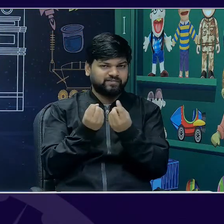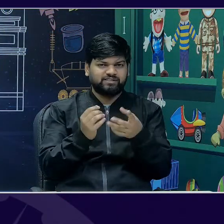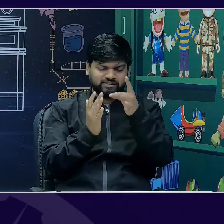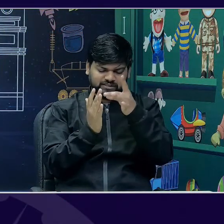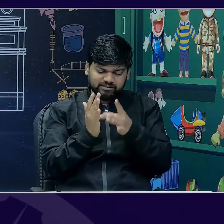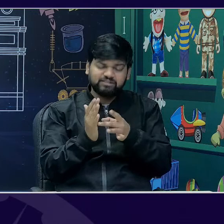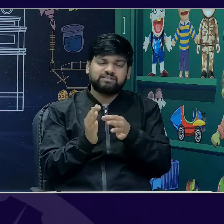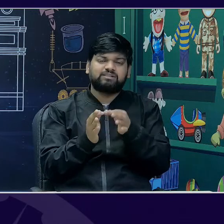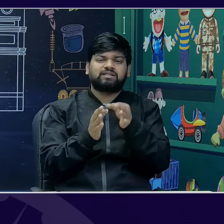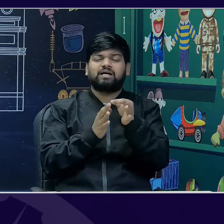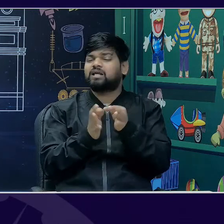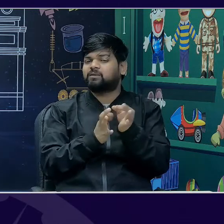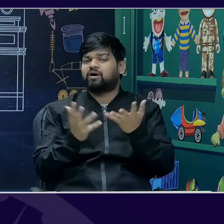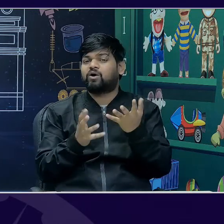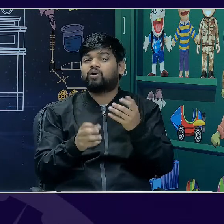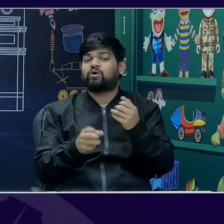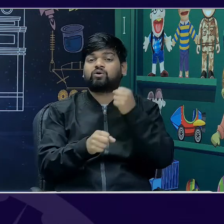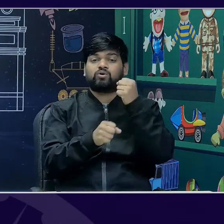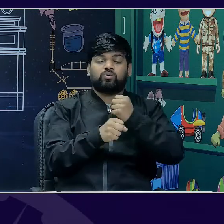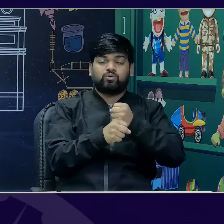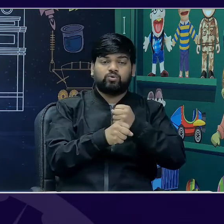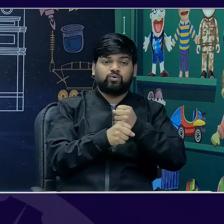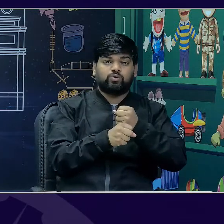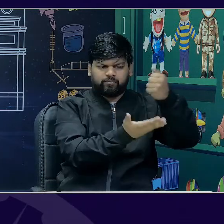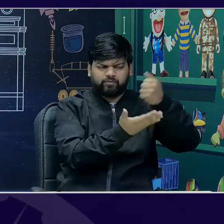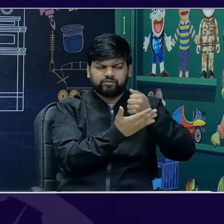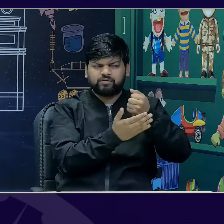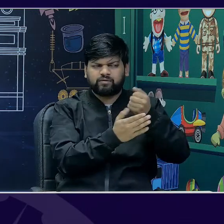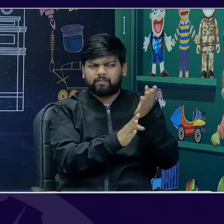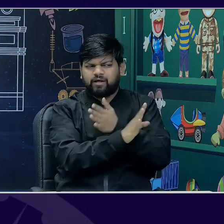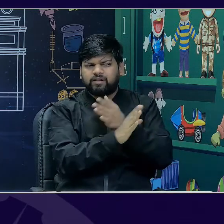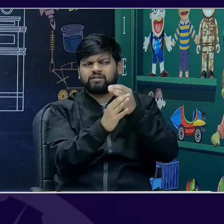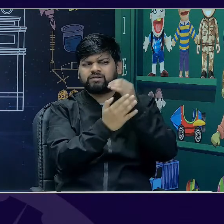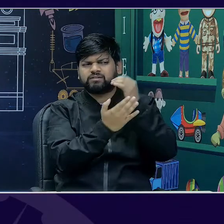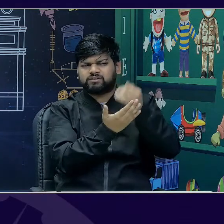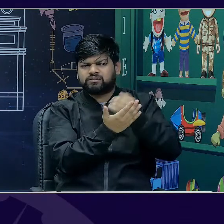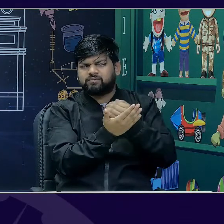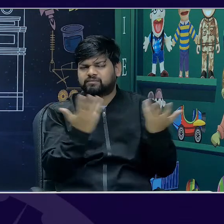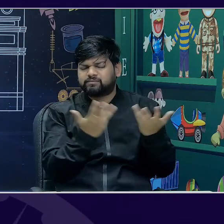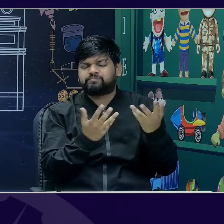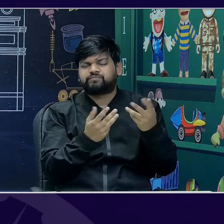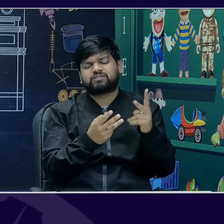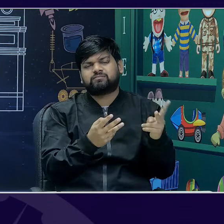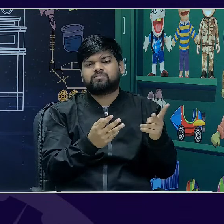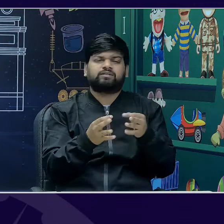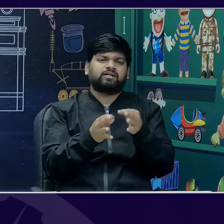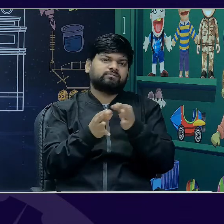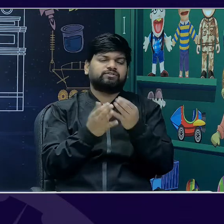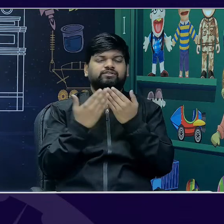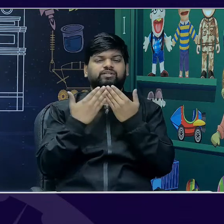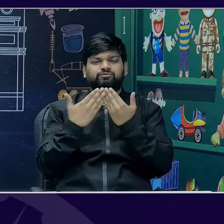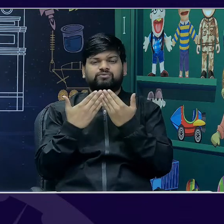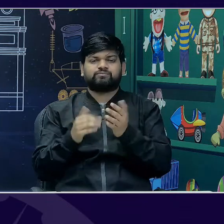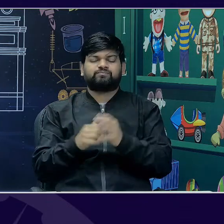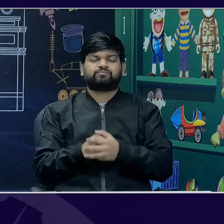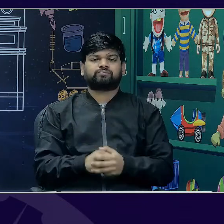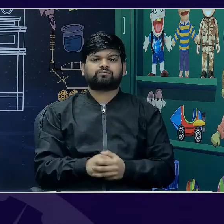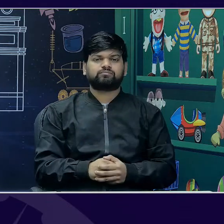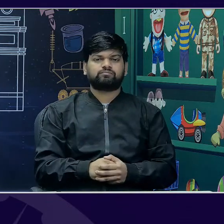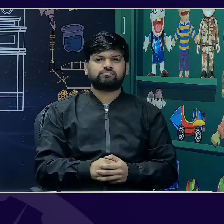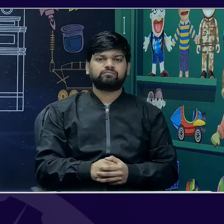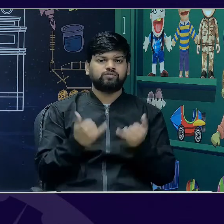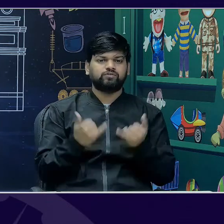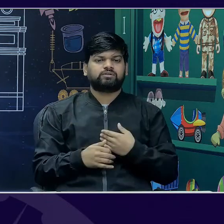spent by the governments and reserved for us. So thank you so much, ma'am, for being a part of this conversation and apprising our viewers about these minute